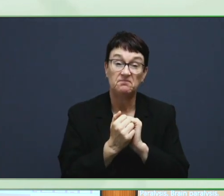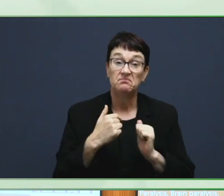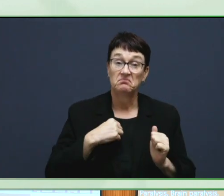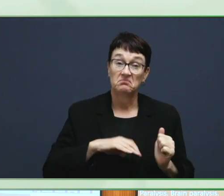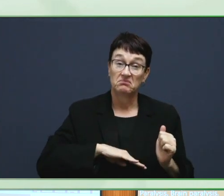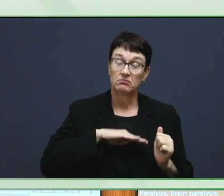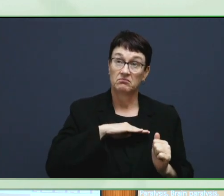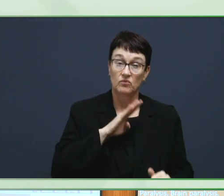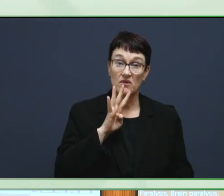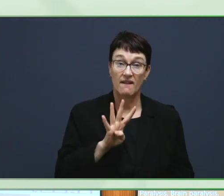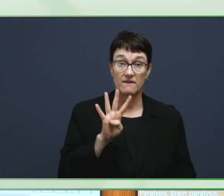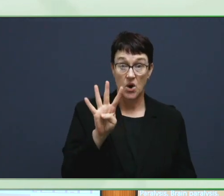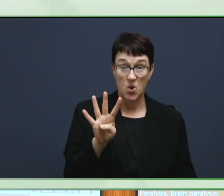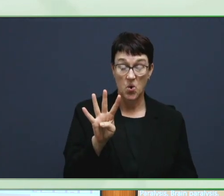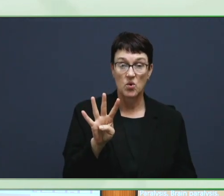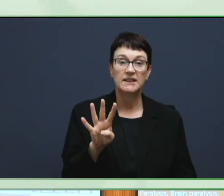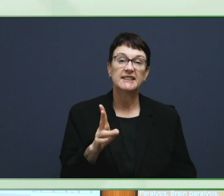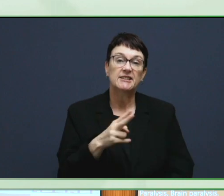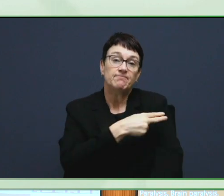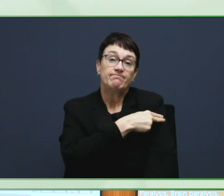my parents,